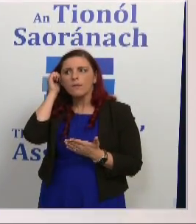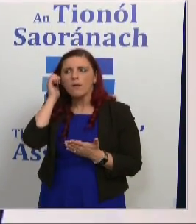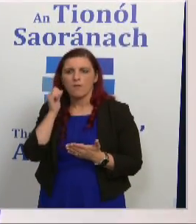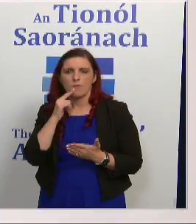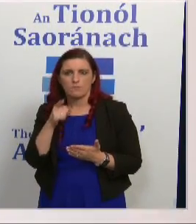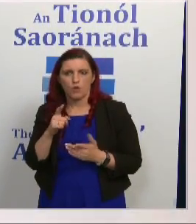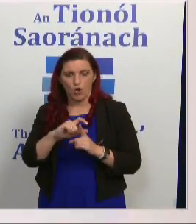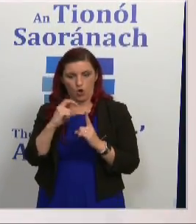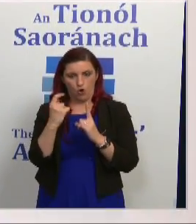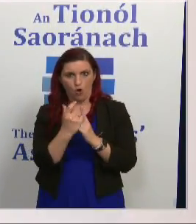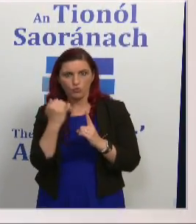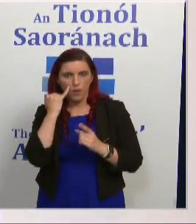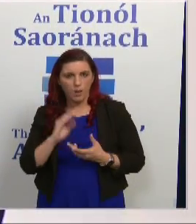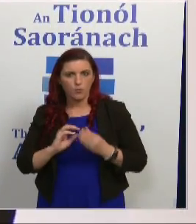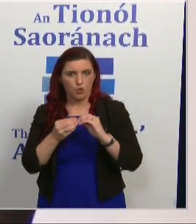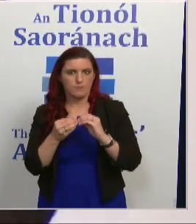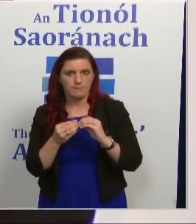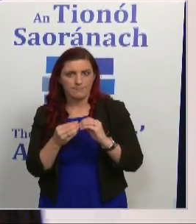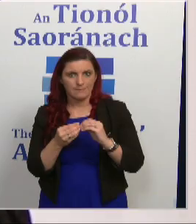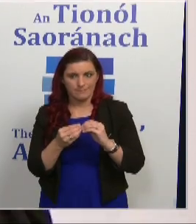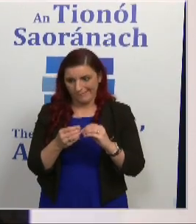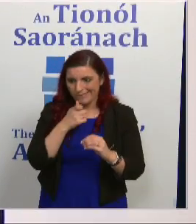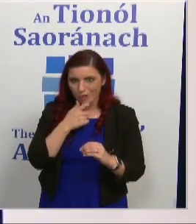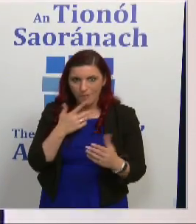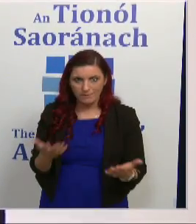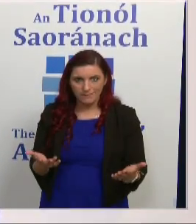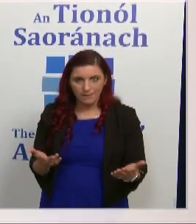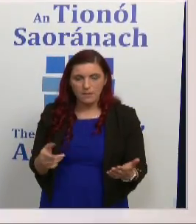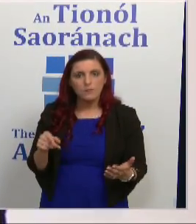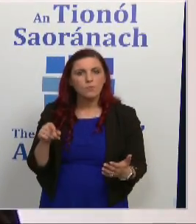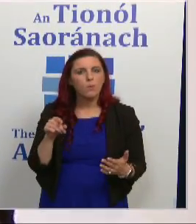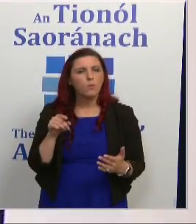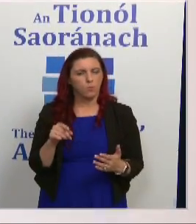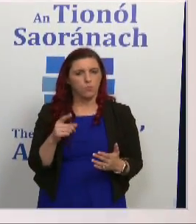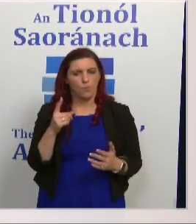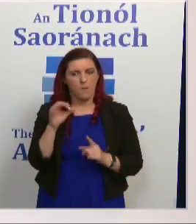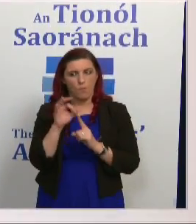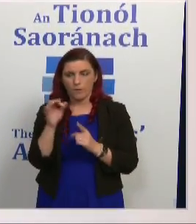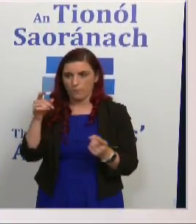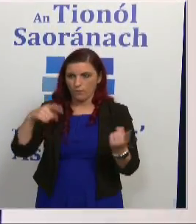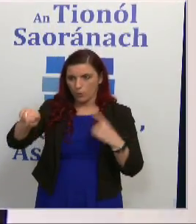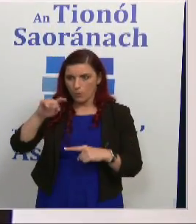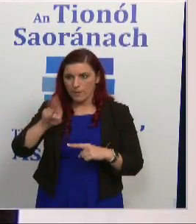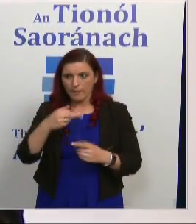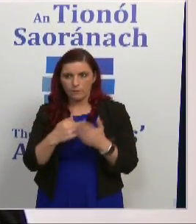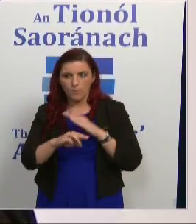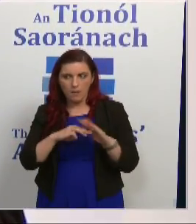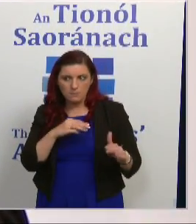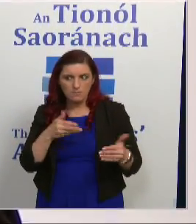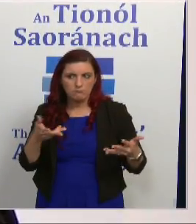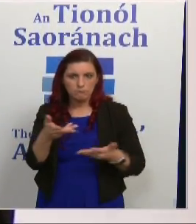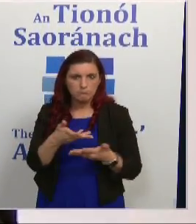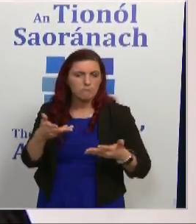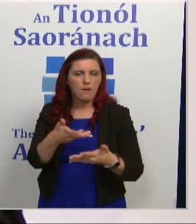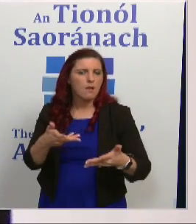of cultural production within Ireland. So one of the points for you as we go through the coming months is